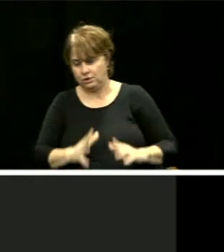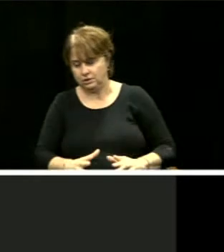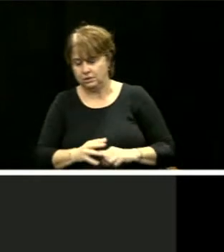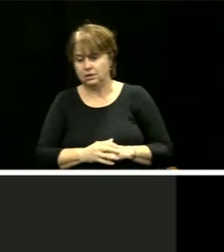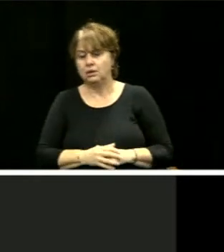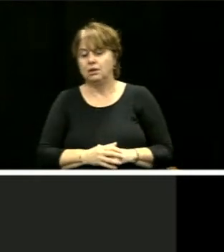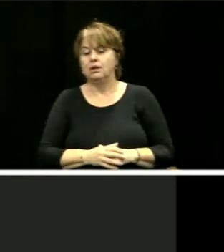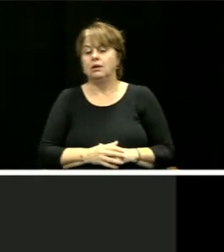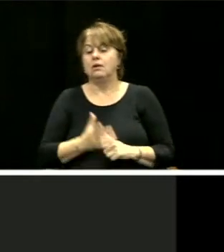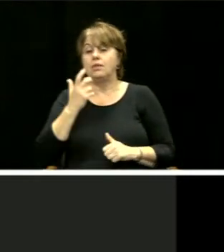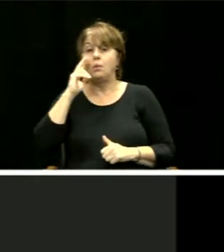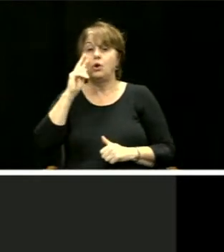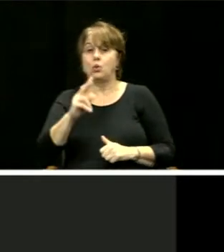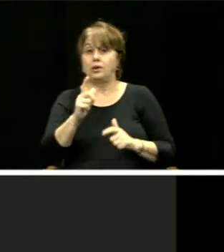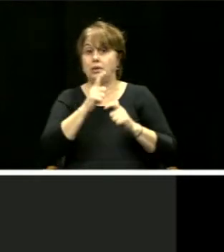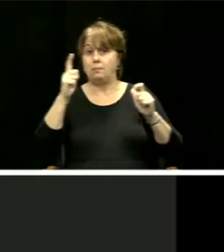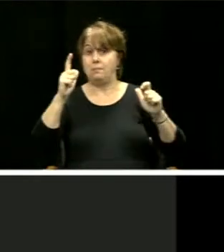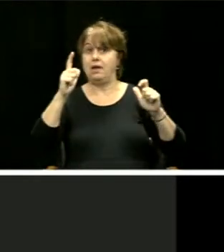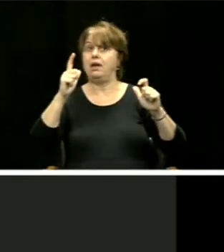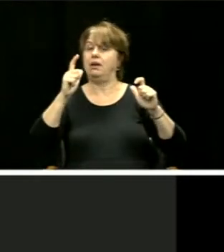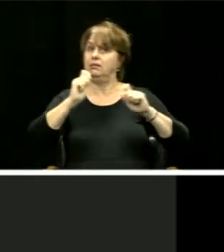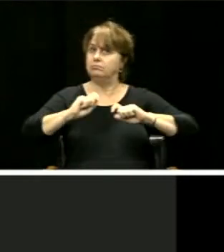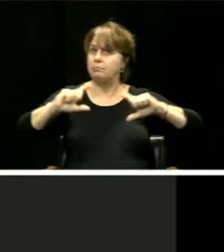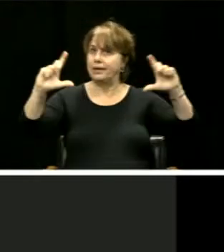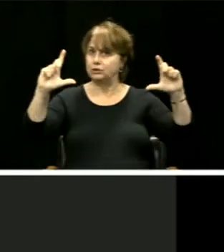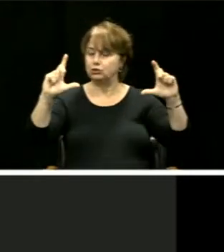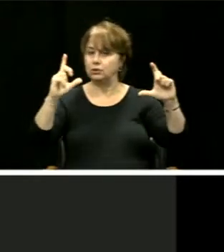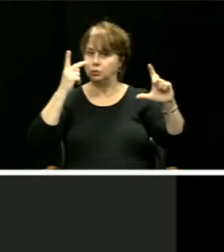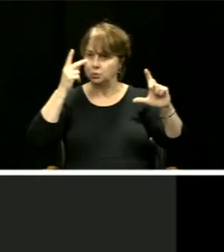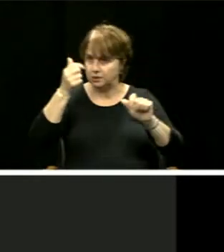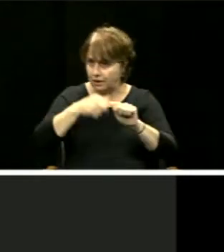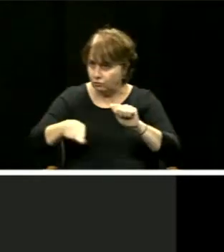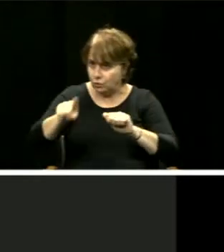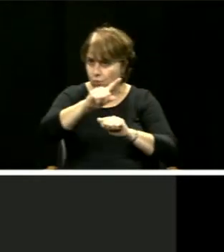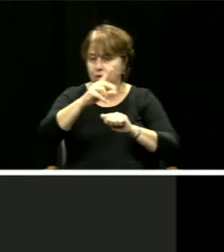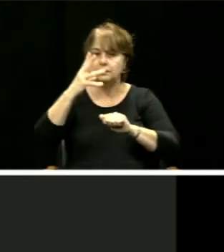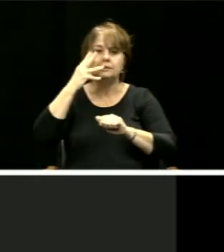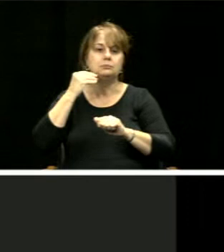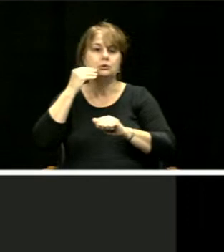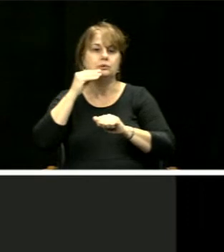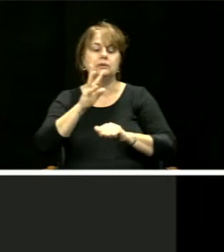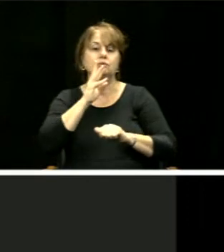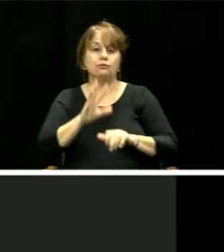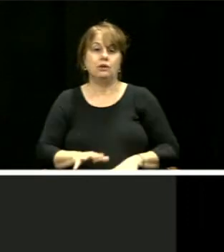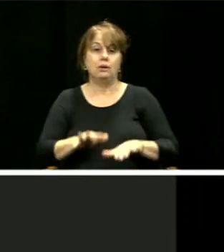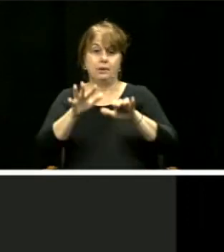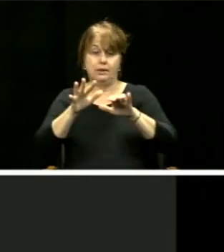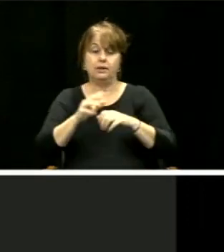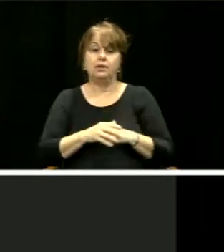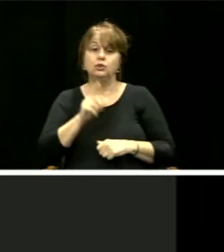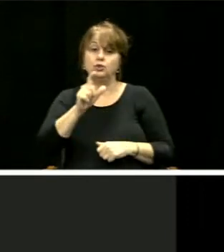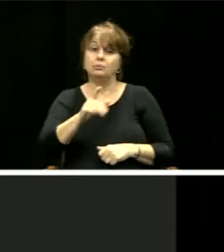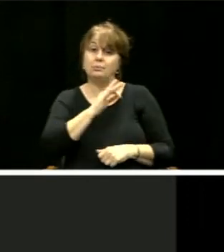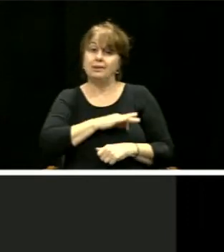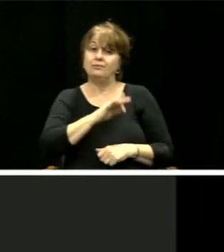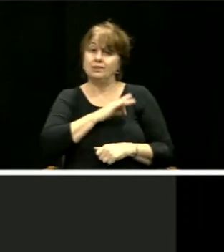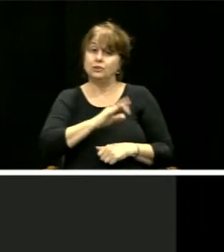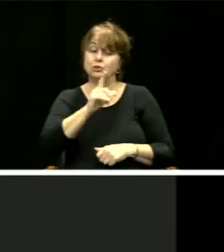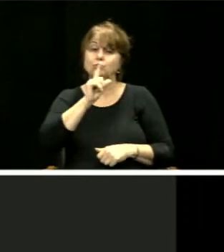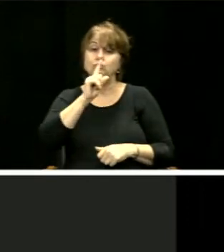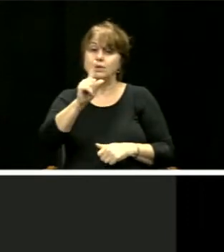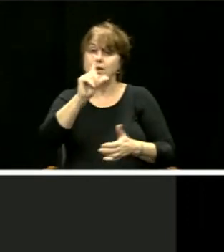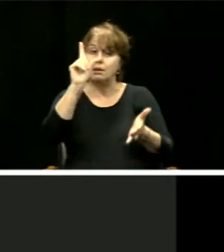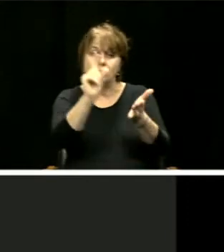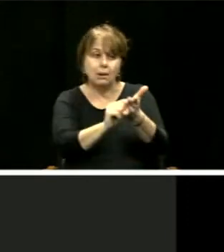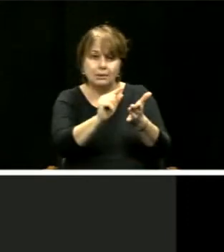the big picture of everybody who's experiencing flooding. It might be beneficial to really publicize maybe